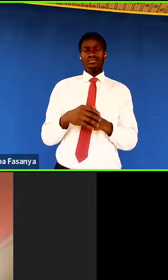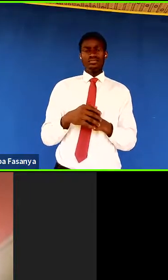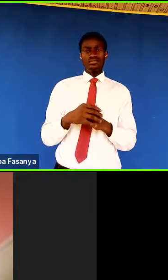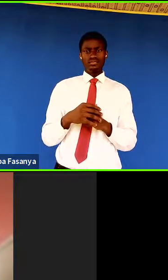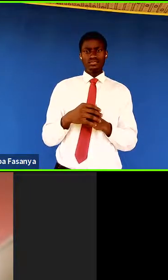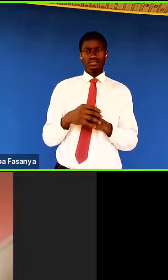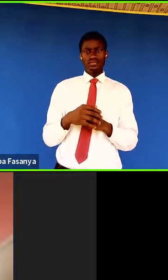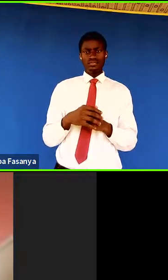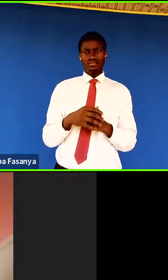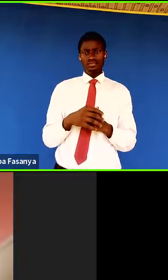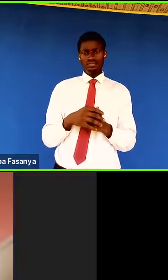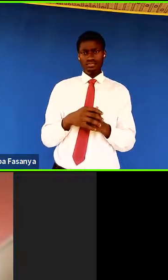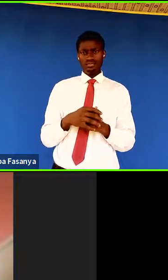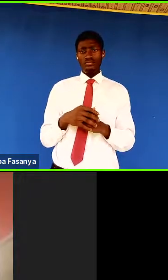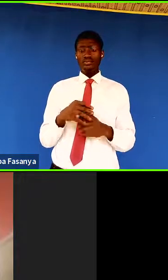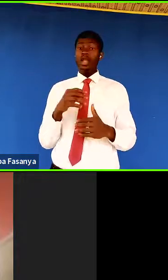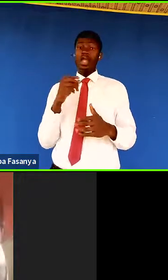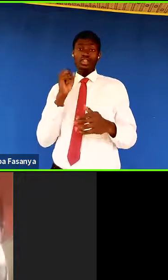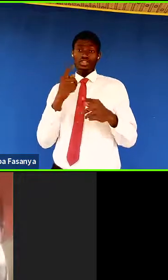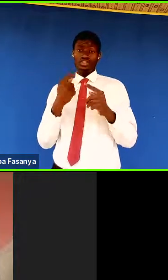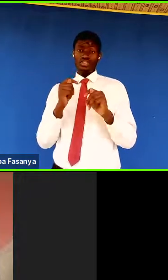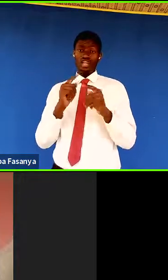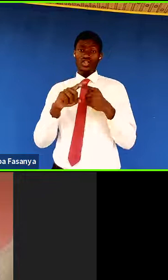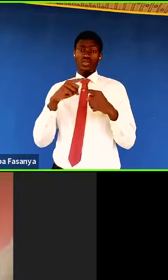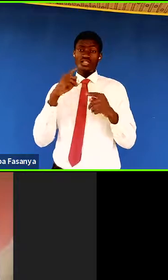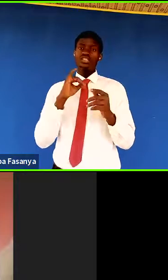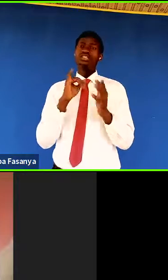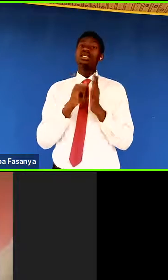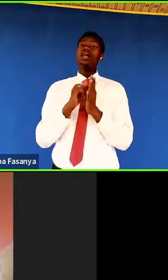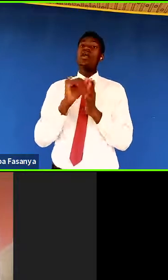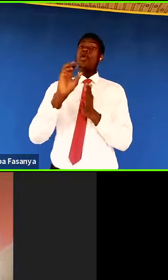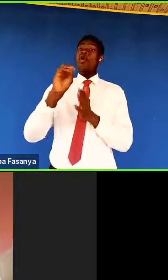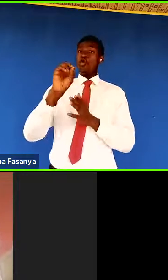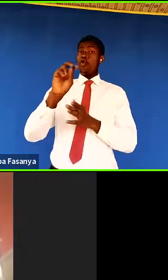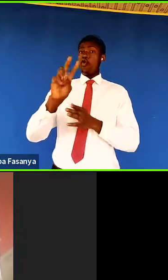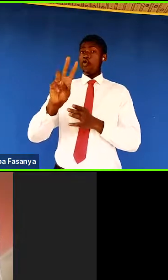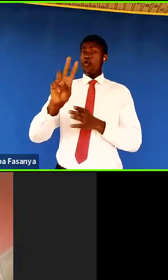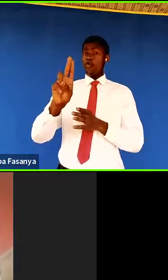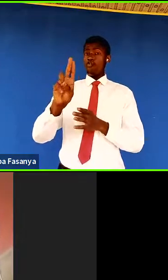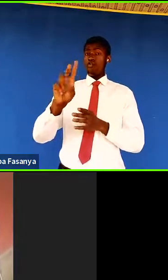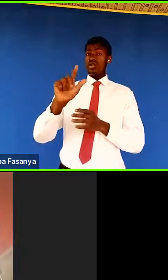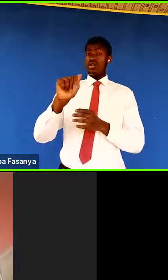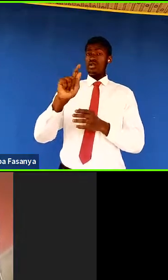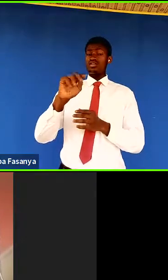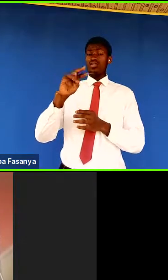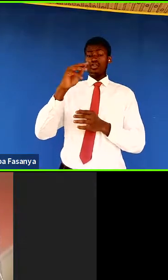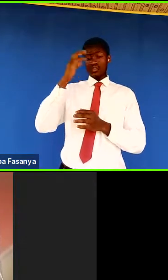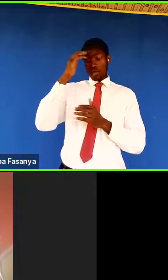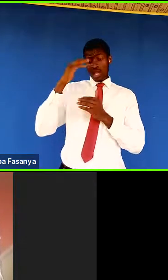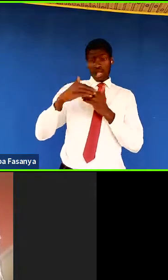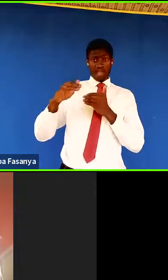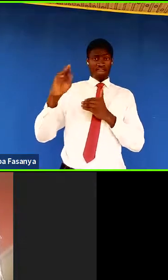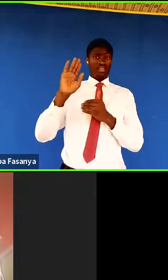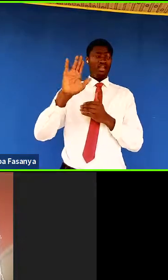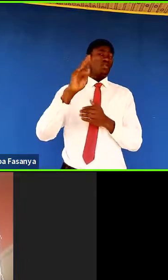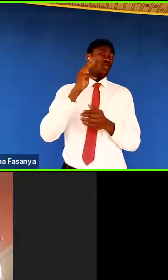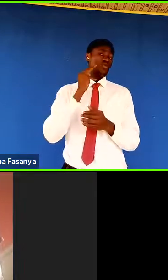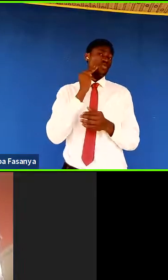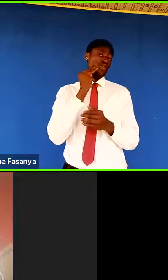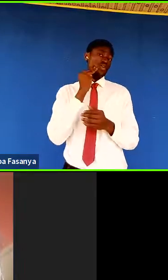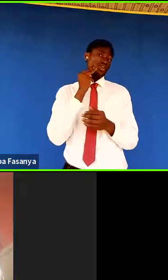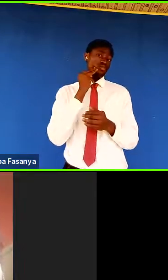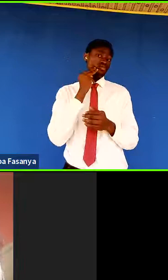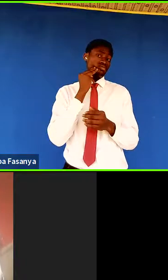trying to say is that, ovulation, what we know is that, okay, there is the ovulation fertile period. Everything depends on, for instance,